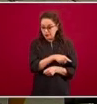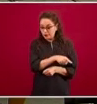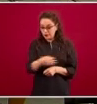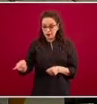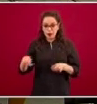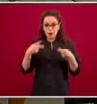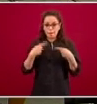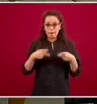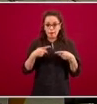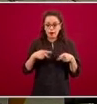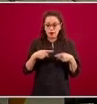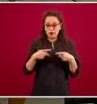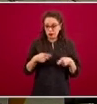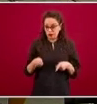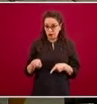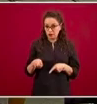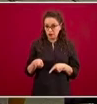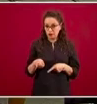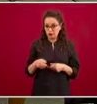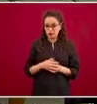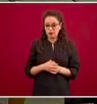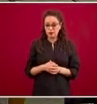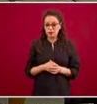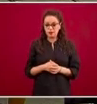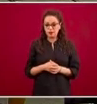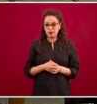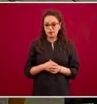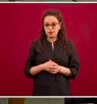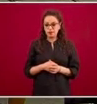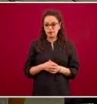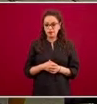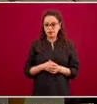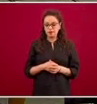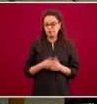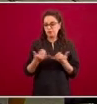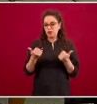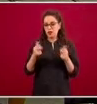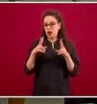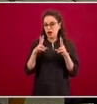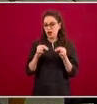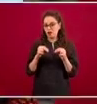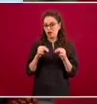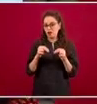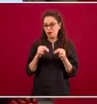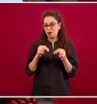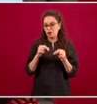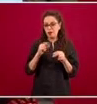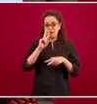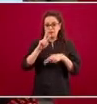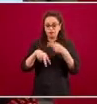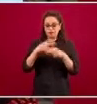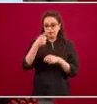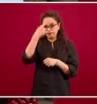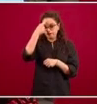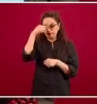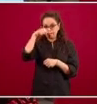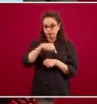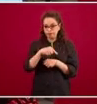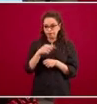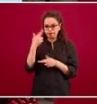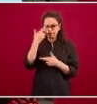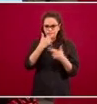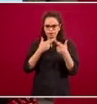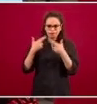that these people who are fortunately 8 out of 10, they are not coming